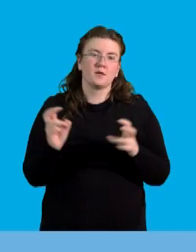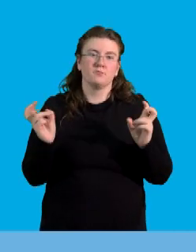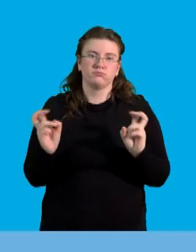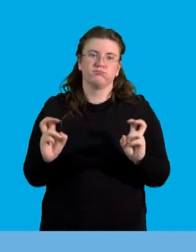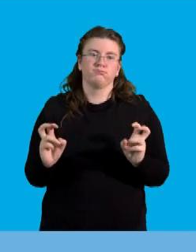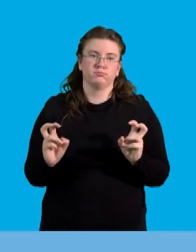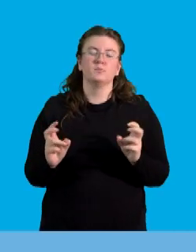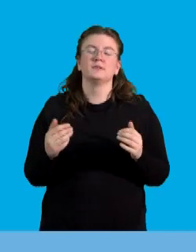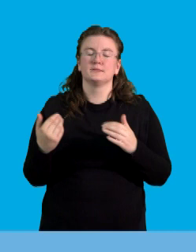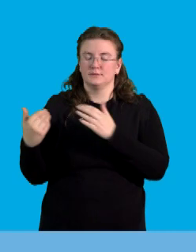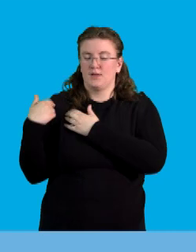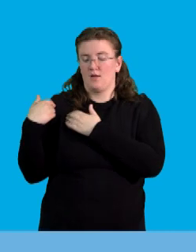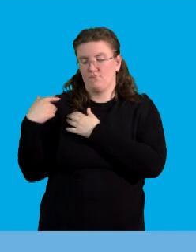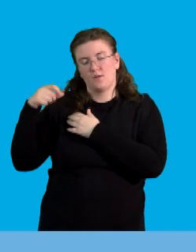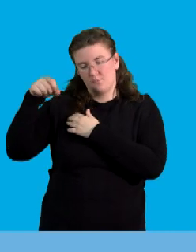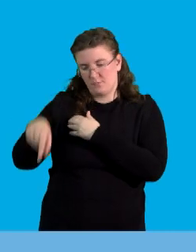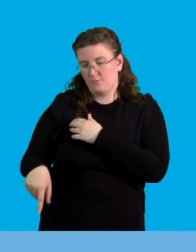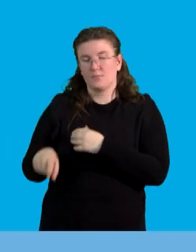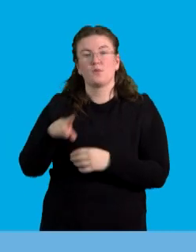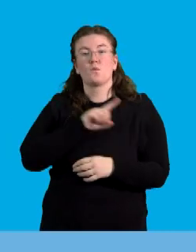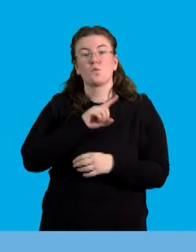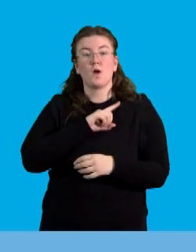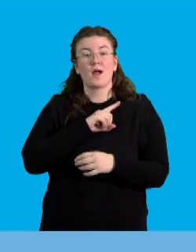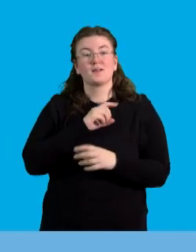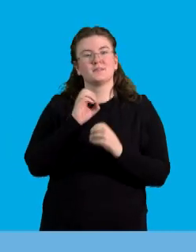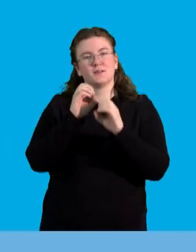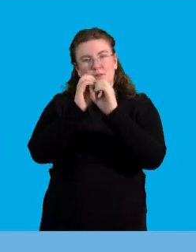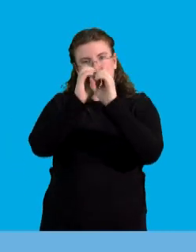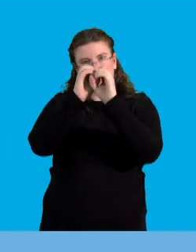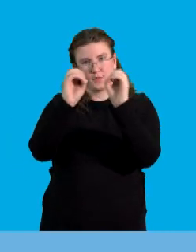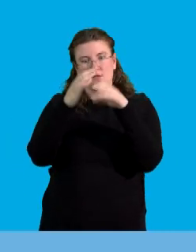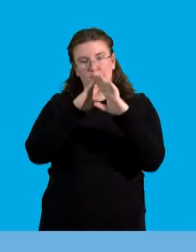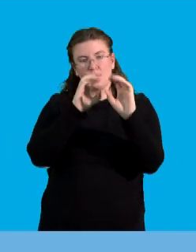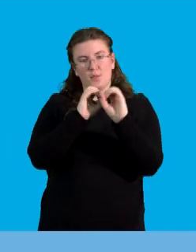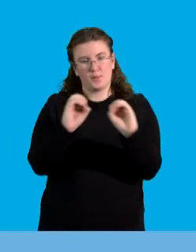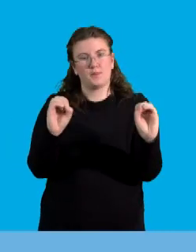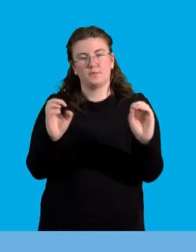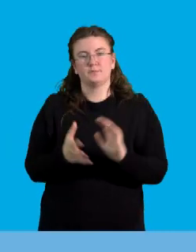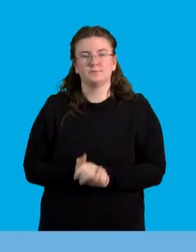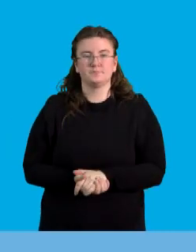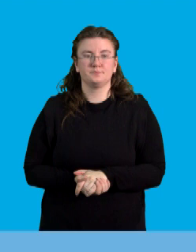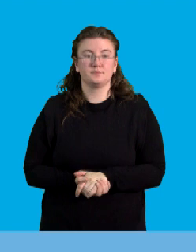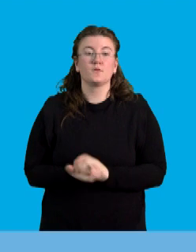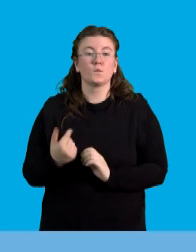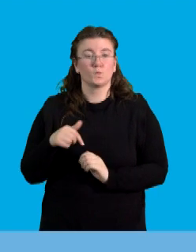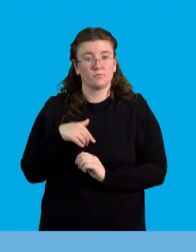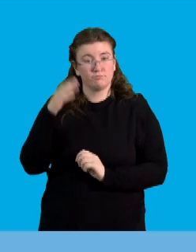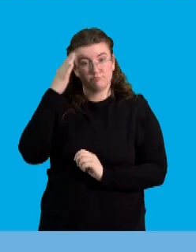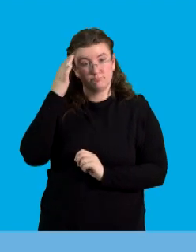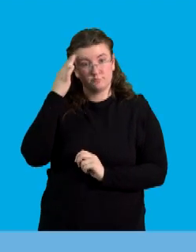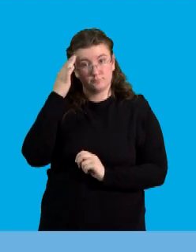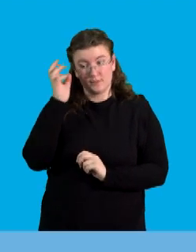discharged to the ground. Why? Because of that zero resistance that the cable has. So now, we know that